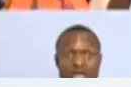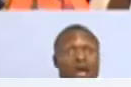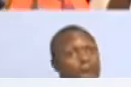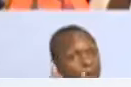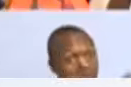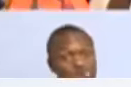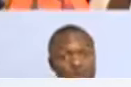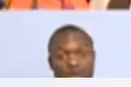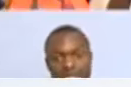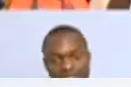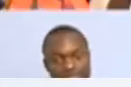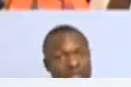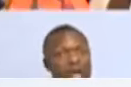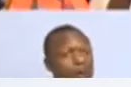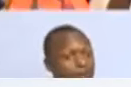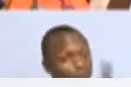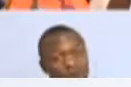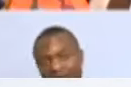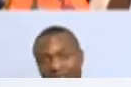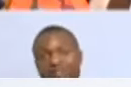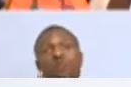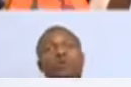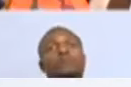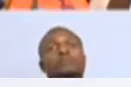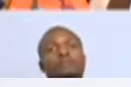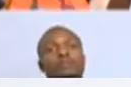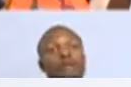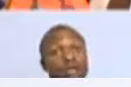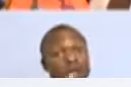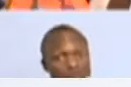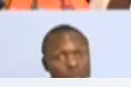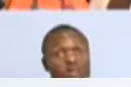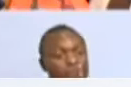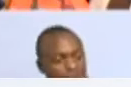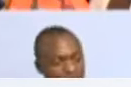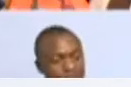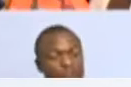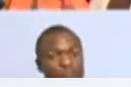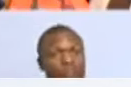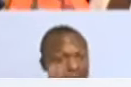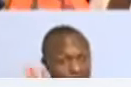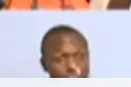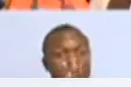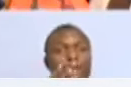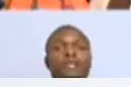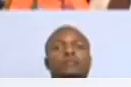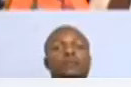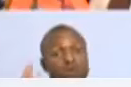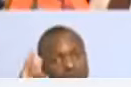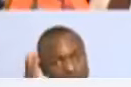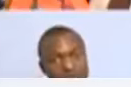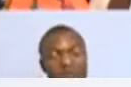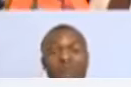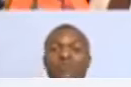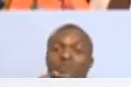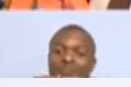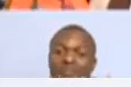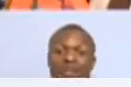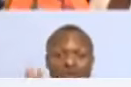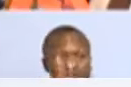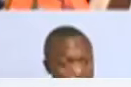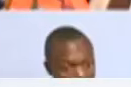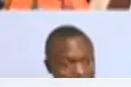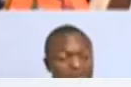ACC. Go to anyone, including the police. And your matter will be appreciated, your report, and